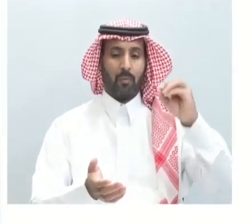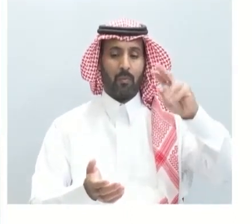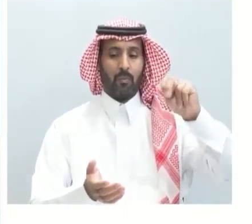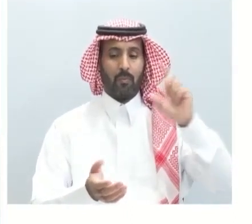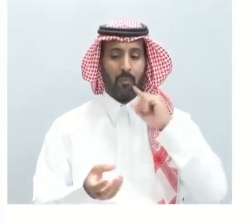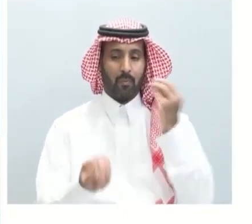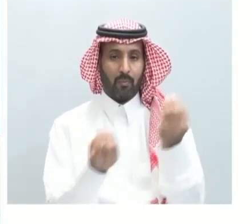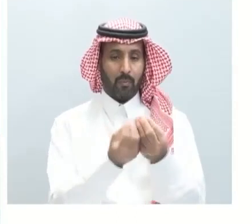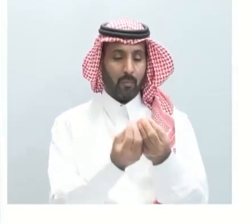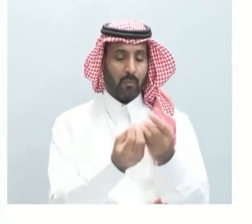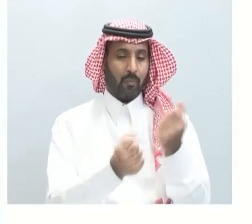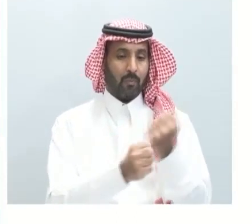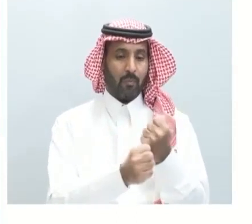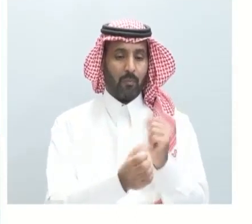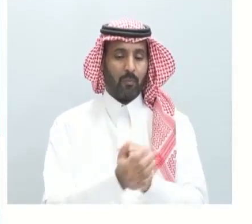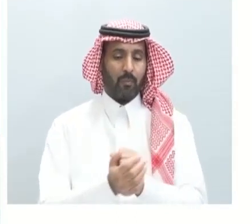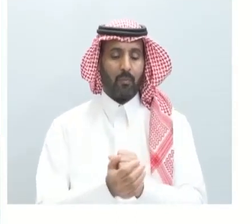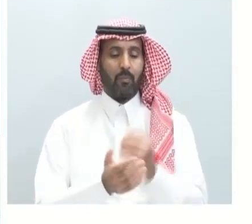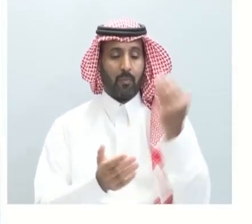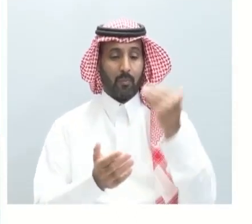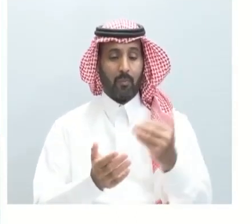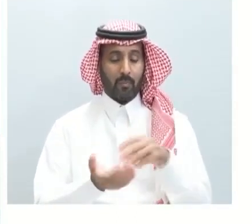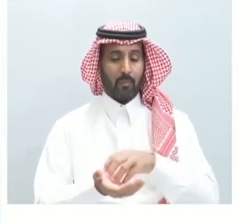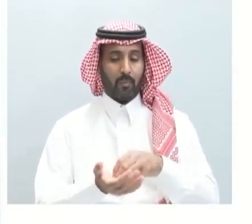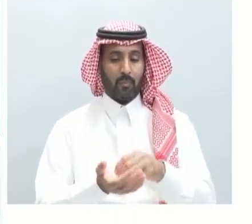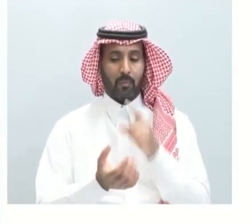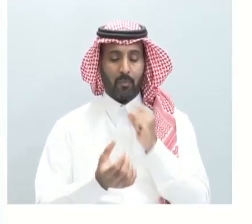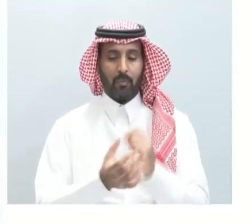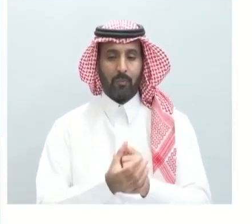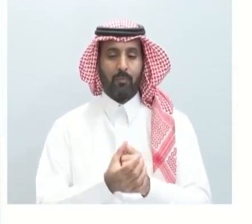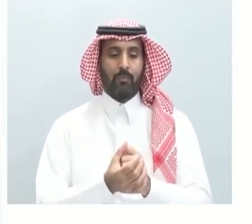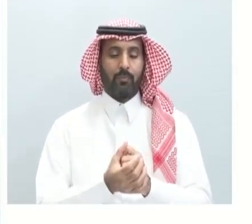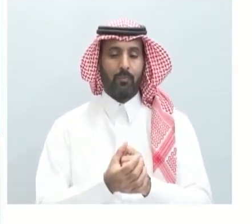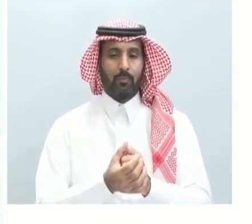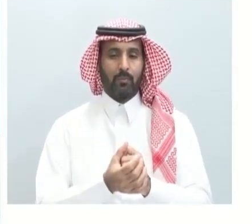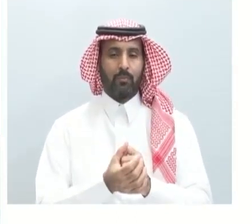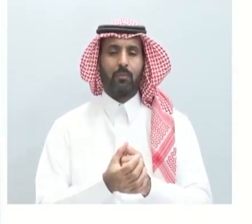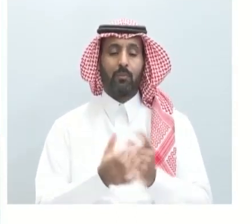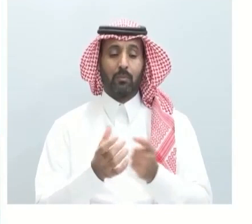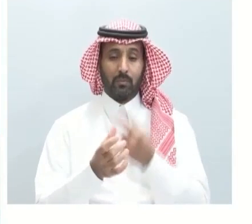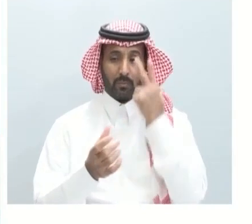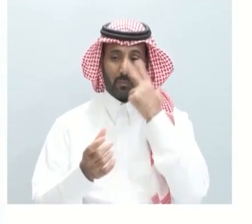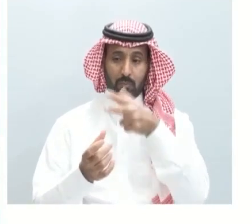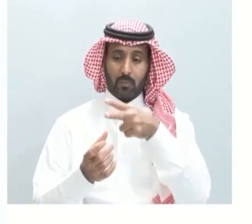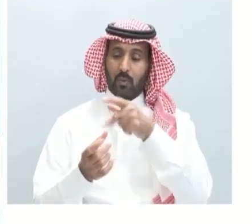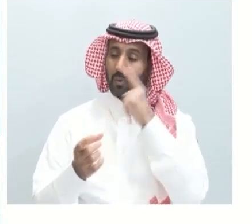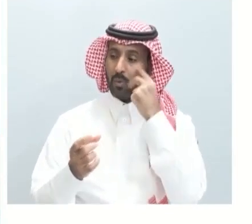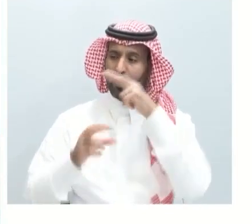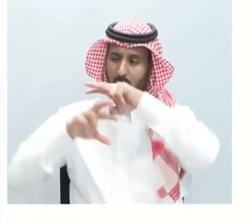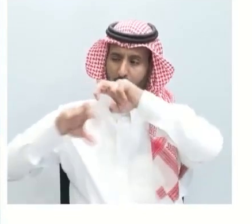comes with which verbs let's learn some of them of course not all of them the first one one here is look